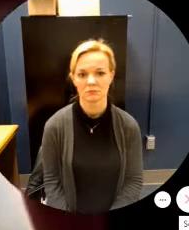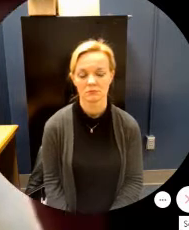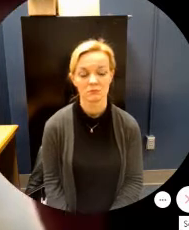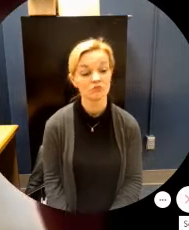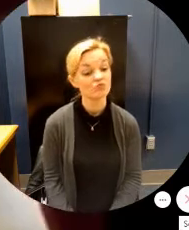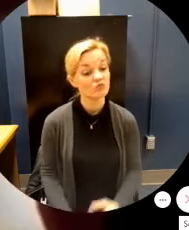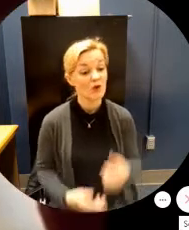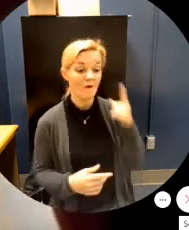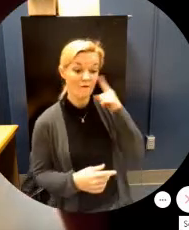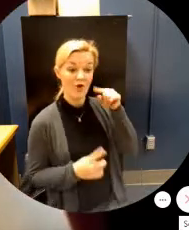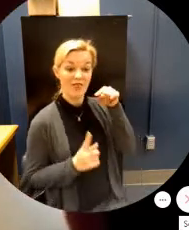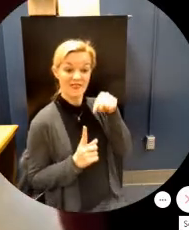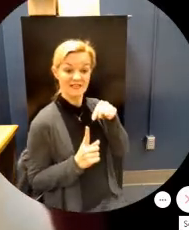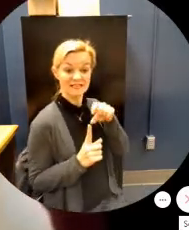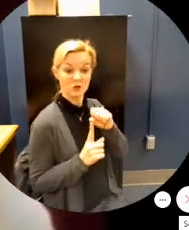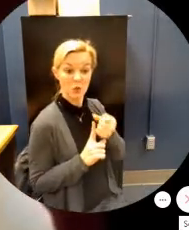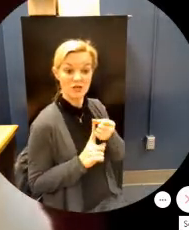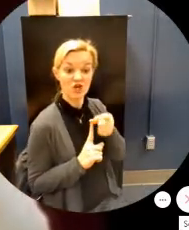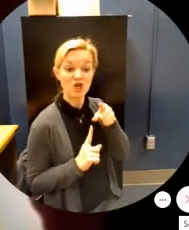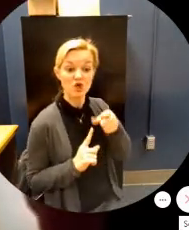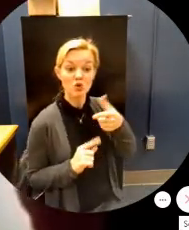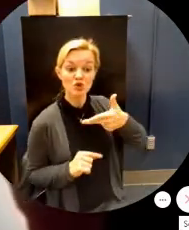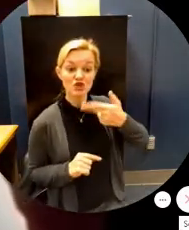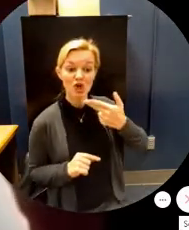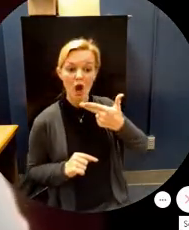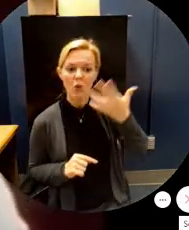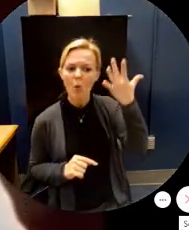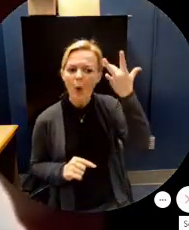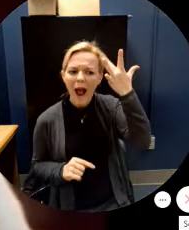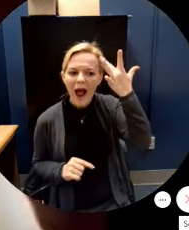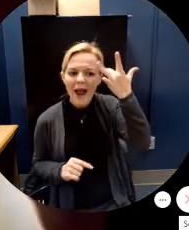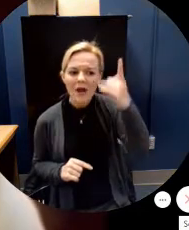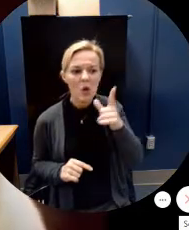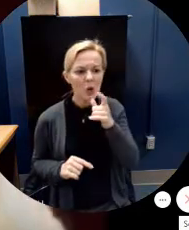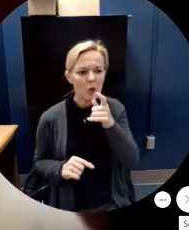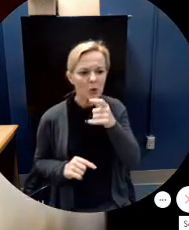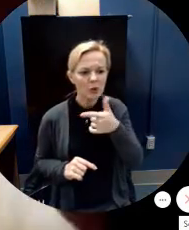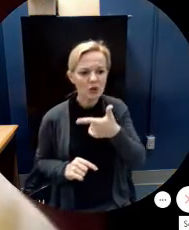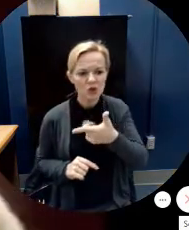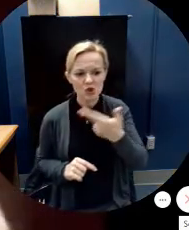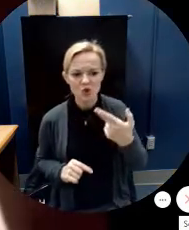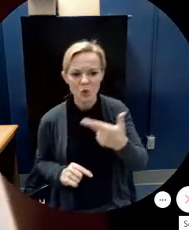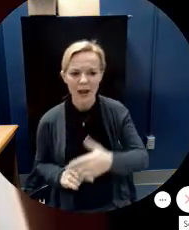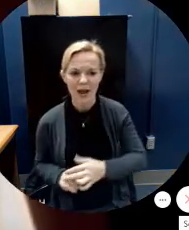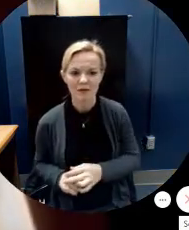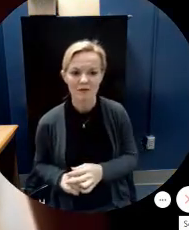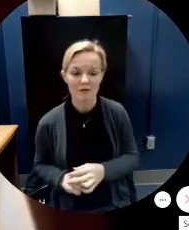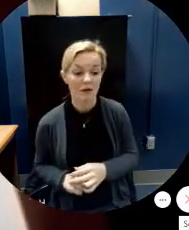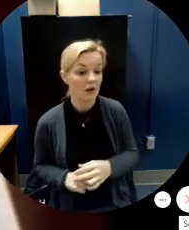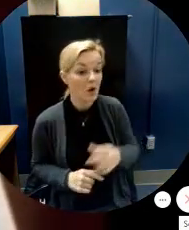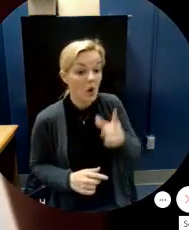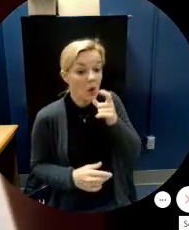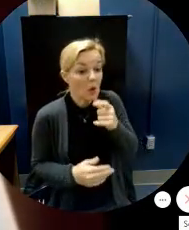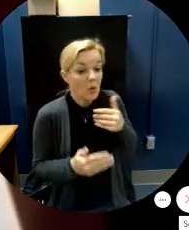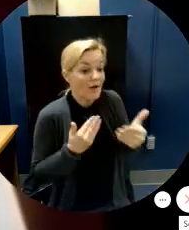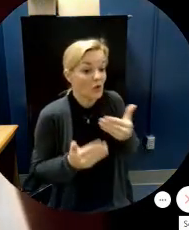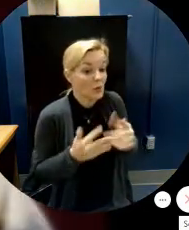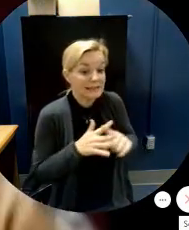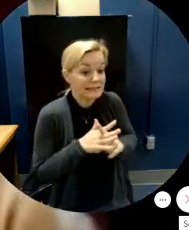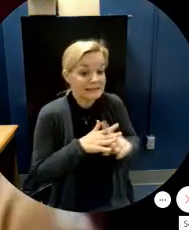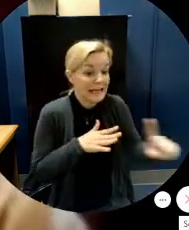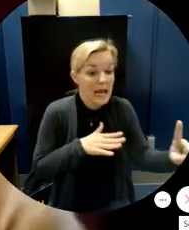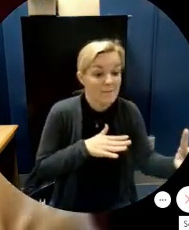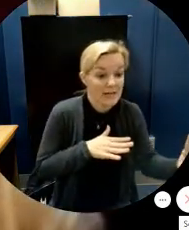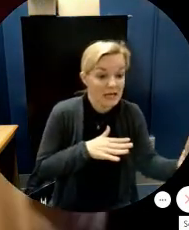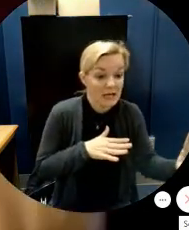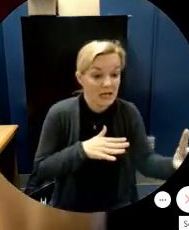On this situation, a warehouse, you shot. Why did you shoot? Who were you shooting at? I was shooting at whoever was escaping, but